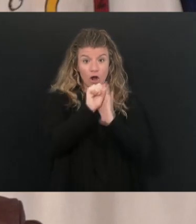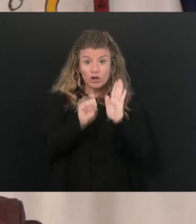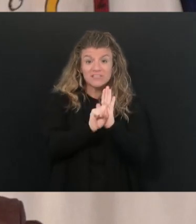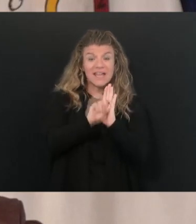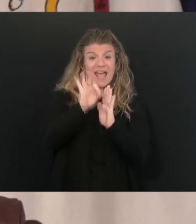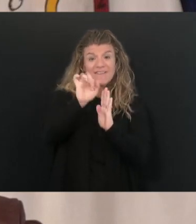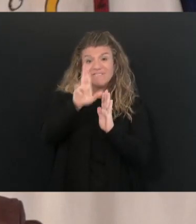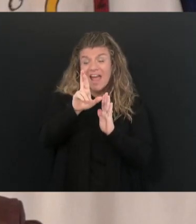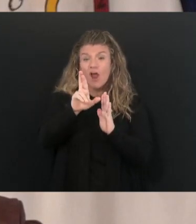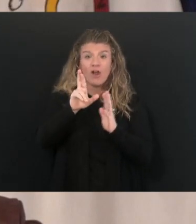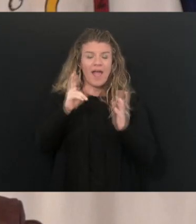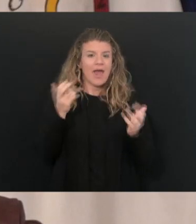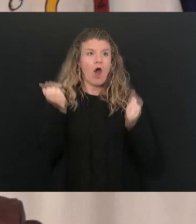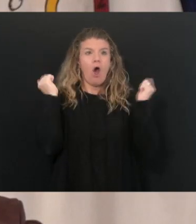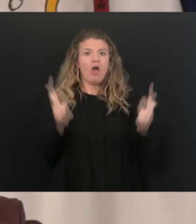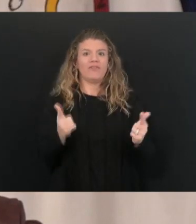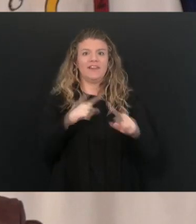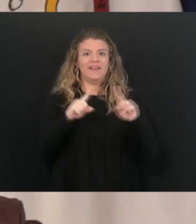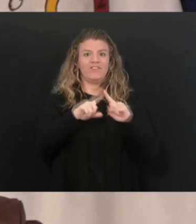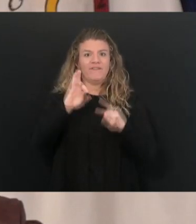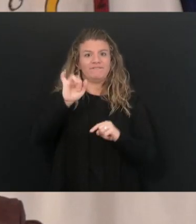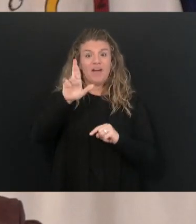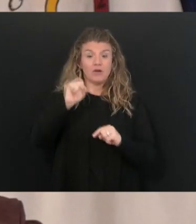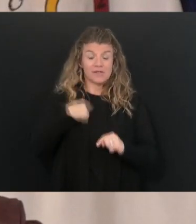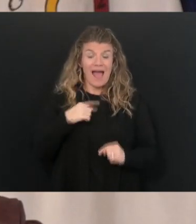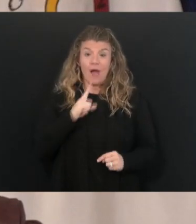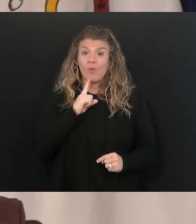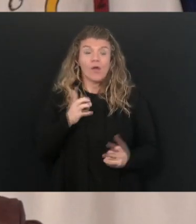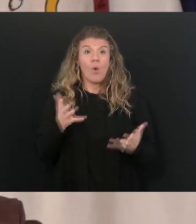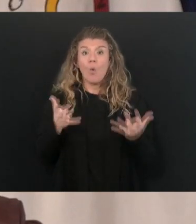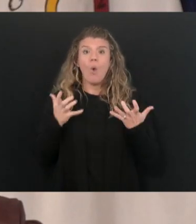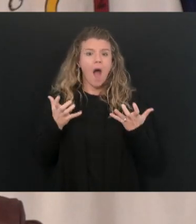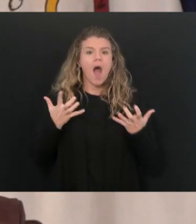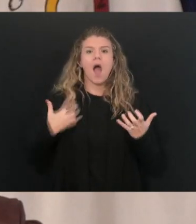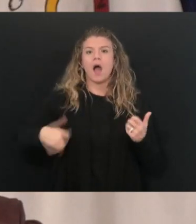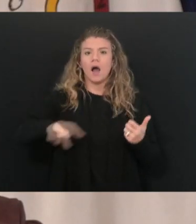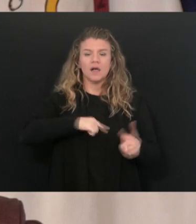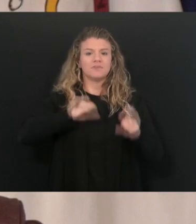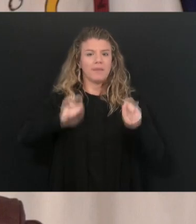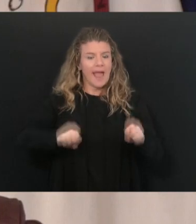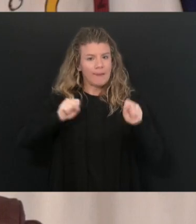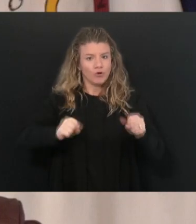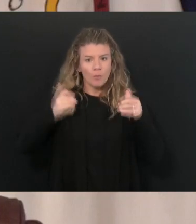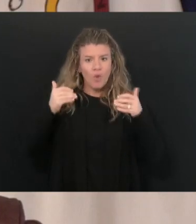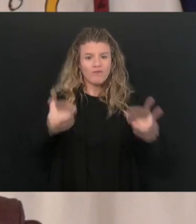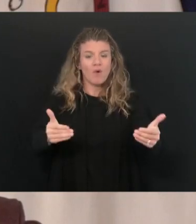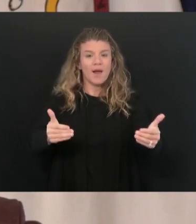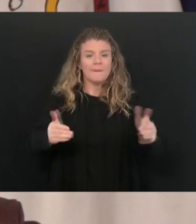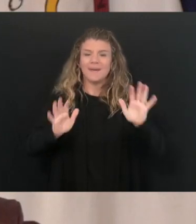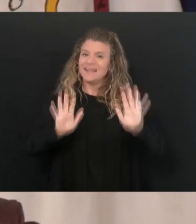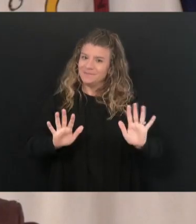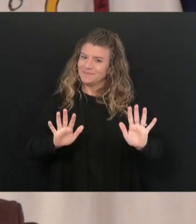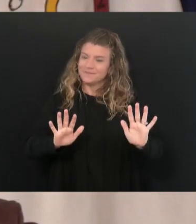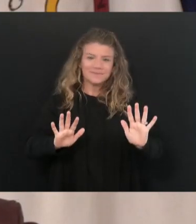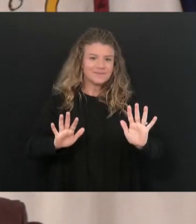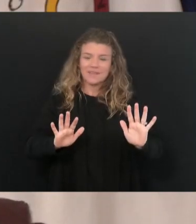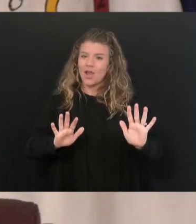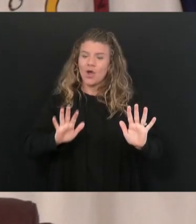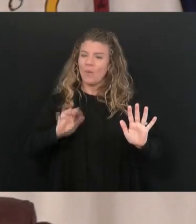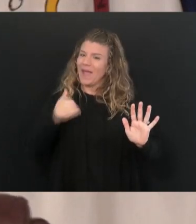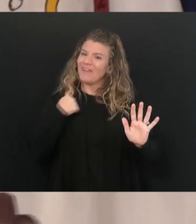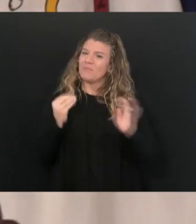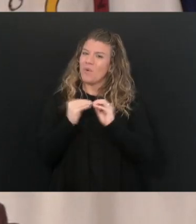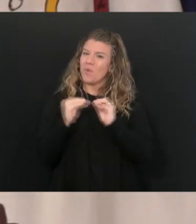fair and all of our fairs. I'd love for us to be able to do all that and everything, but we've got some